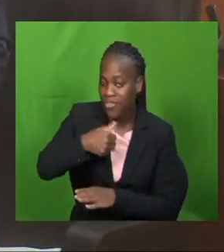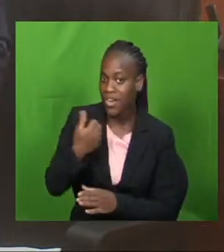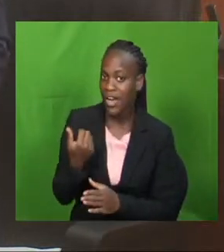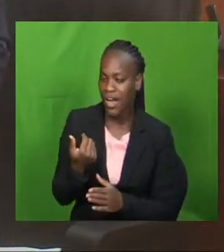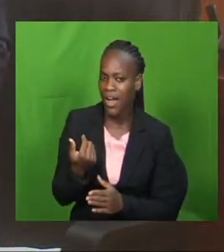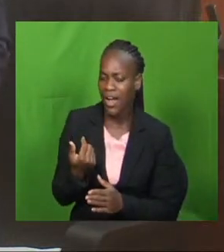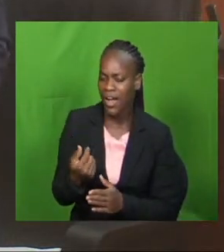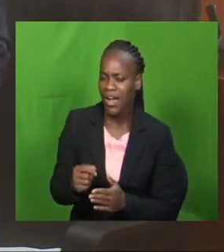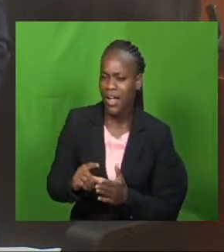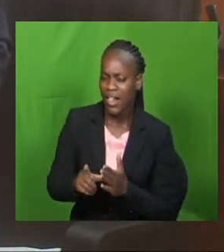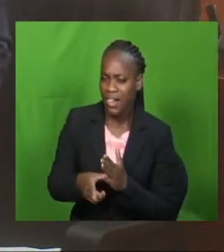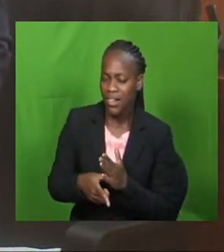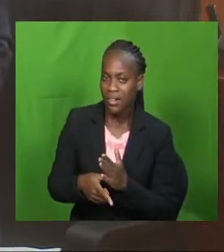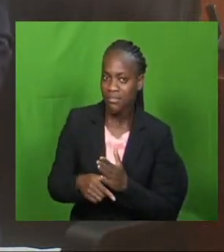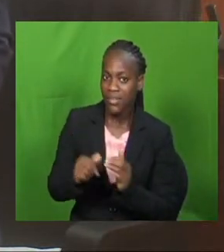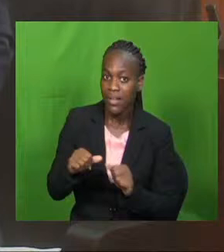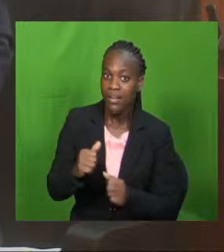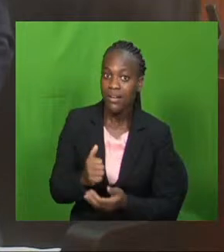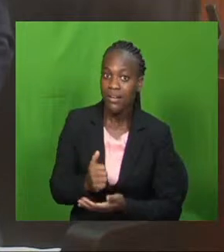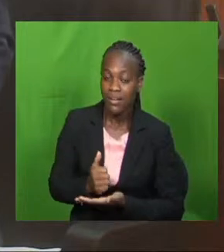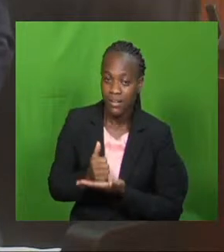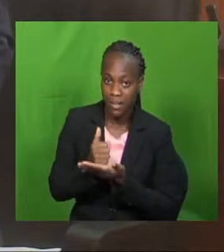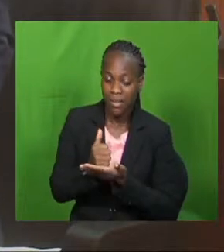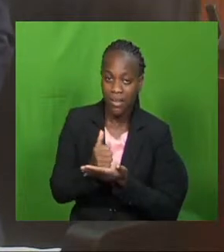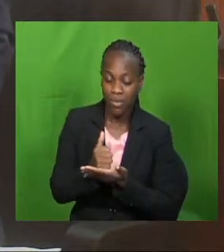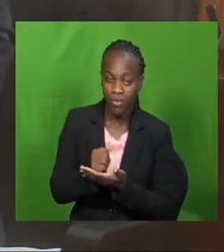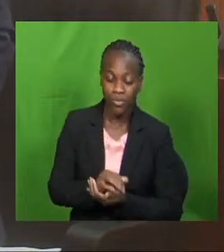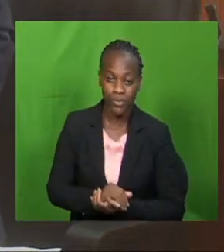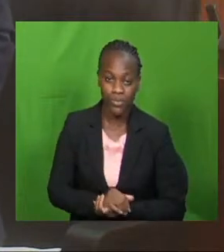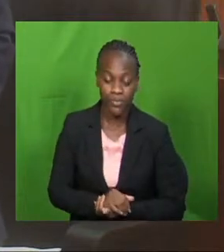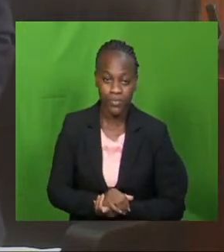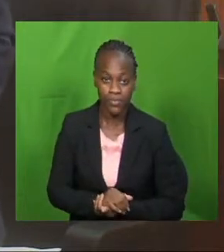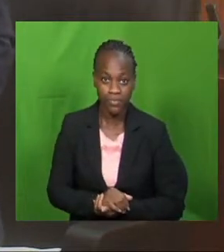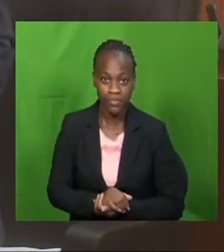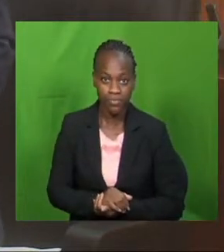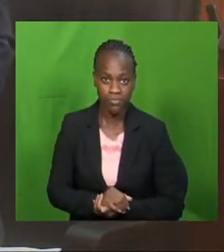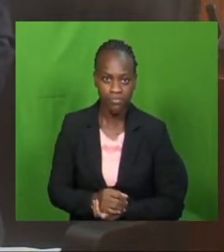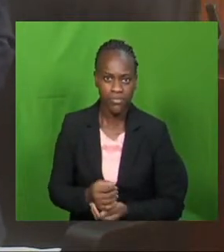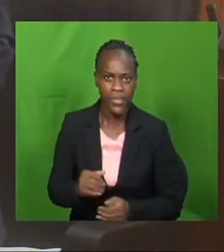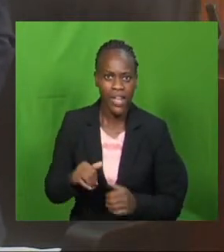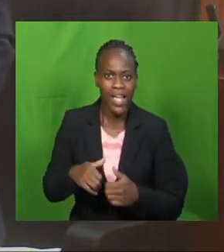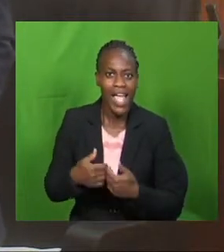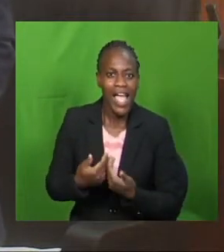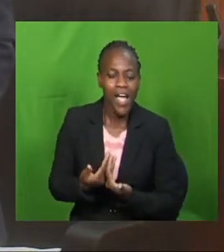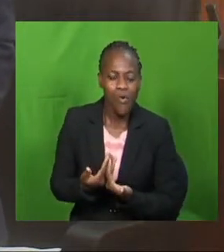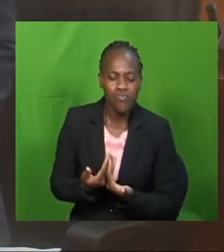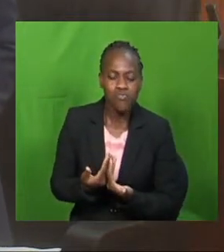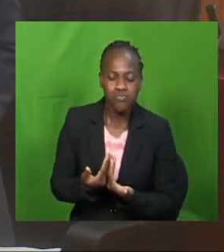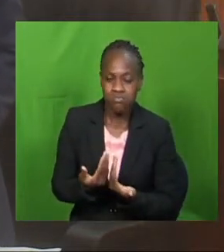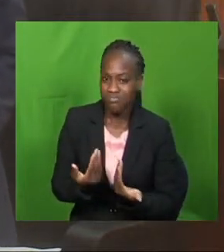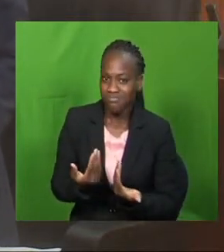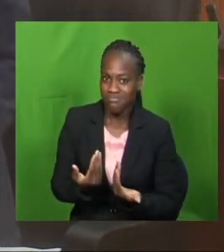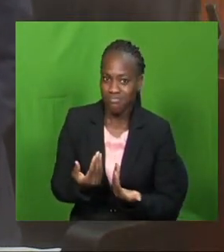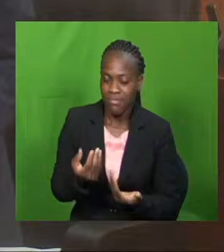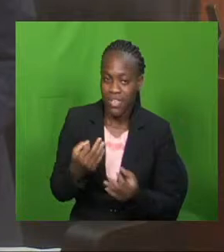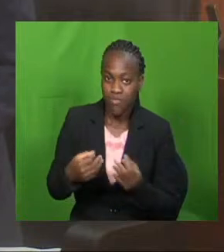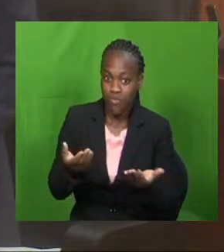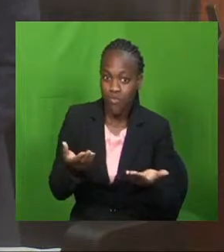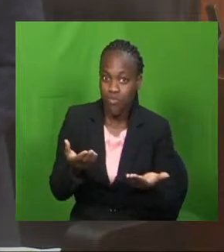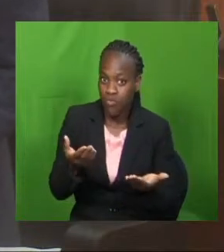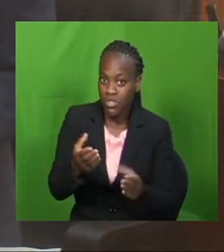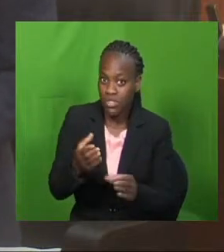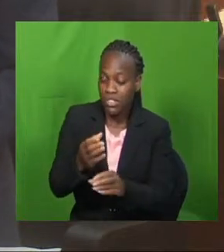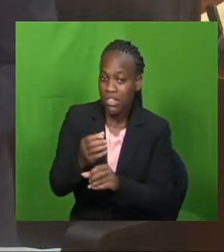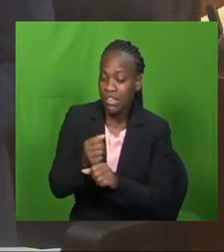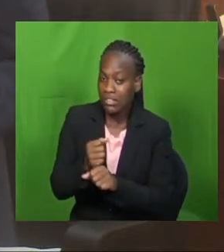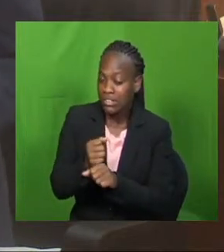by African countries. Besides, Mr. Speaker, to achieve the Sustainable Development Goals, SDGs,